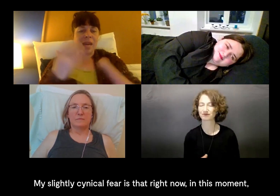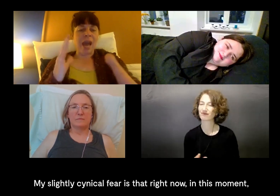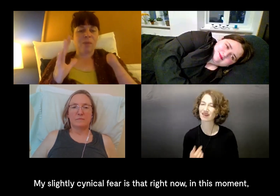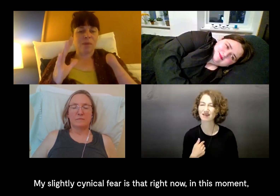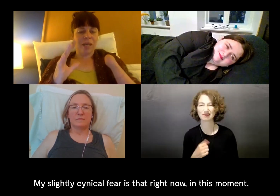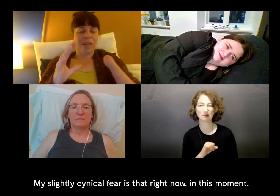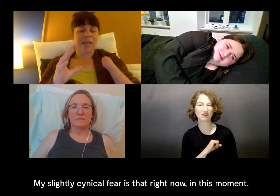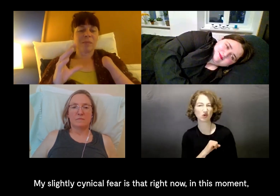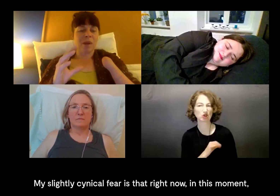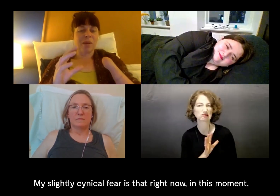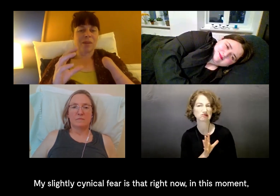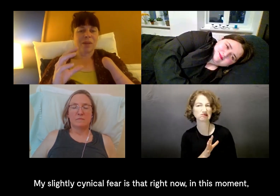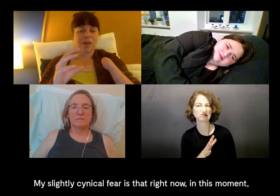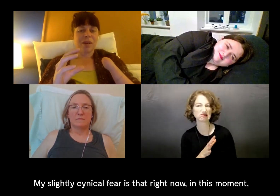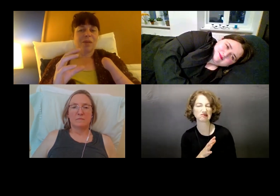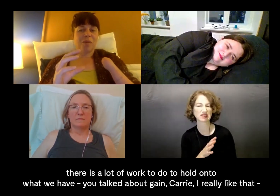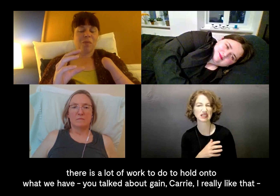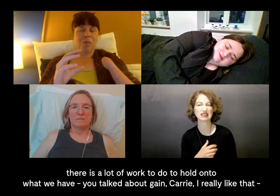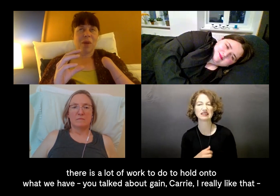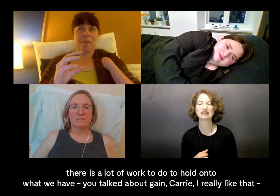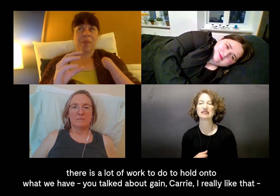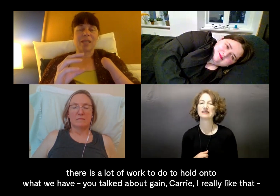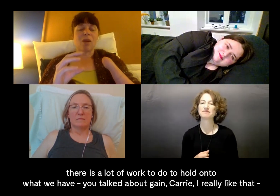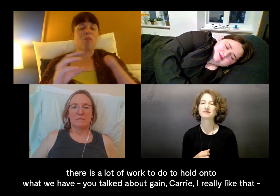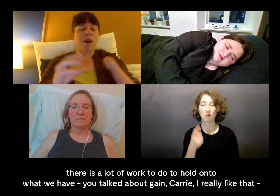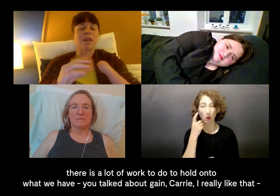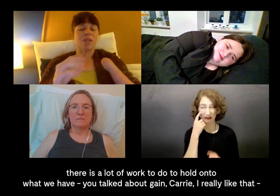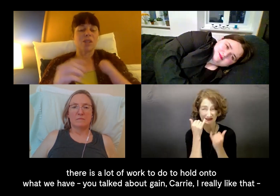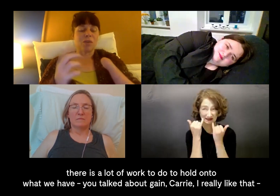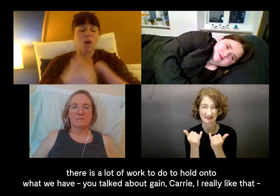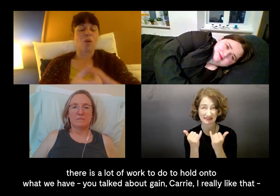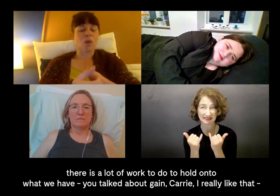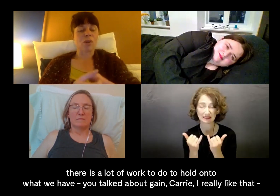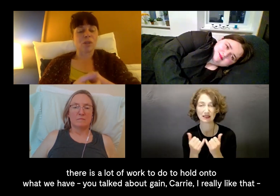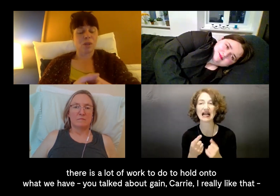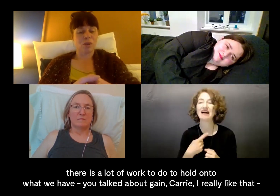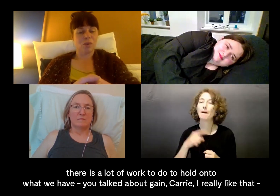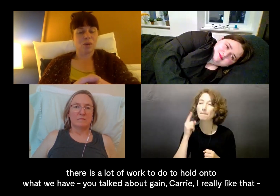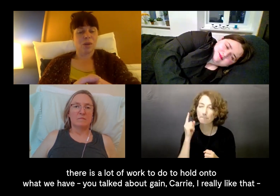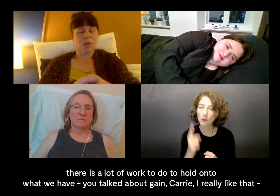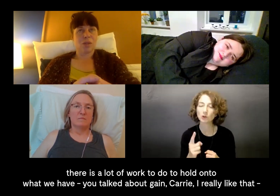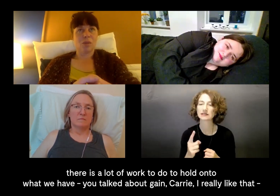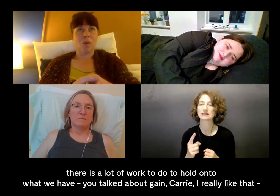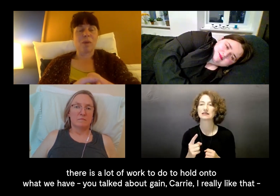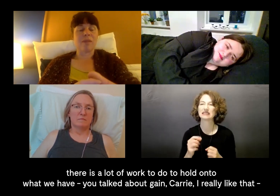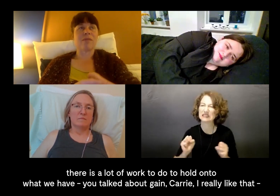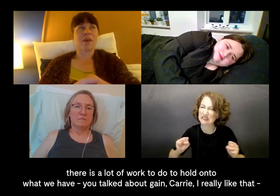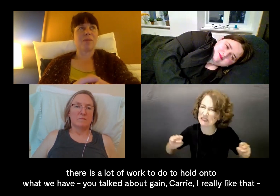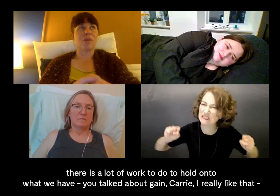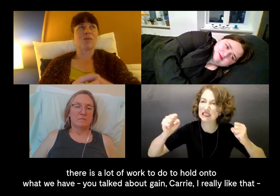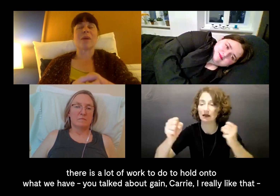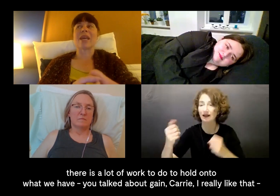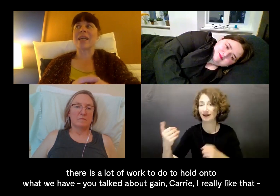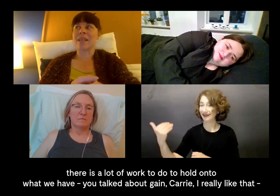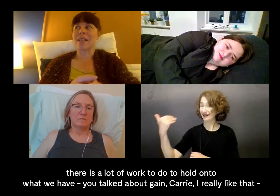right now, in this moment, there's a lot of work to do to hold on to what we've